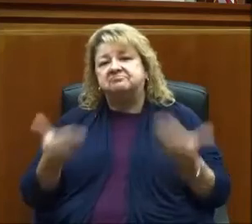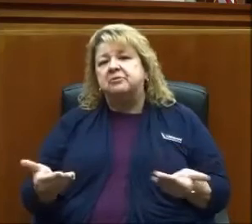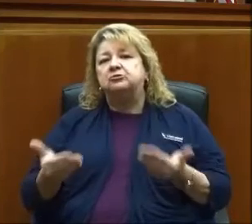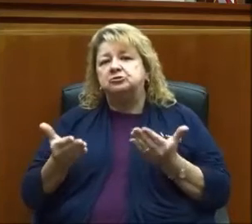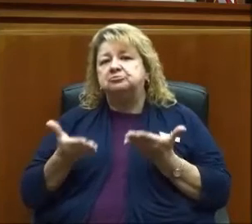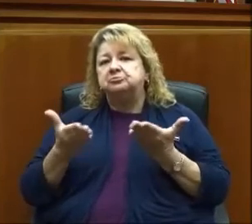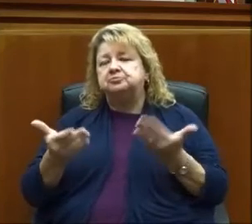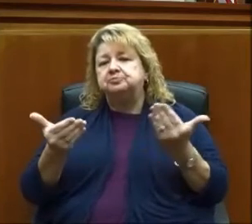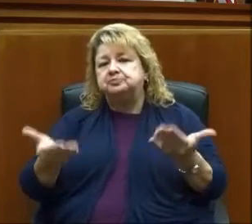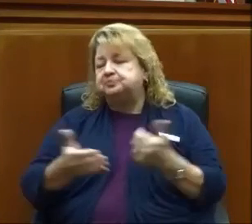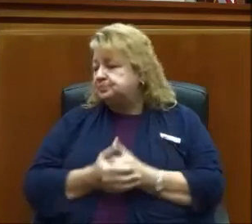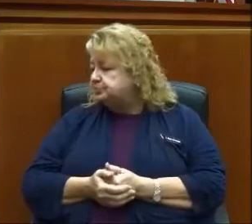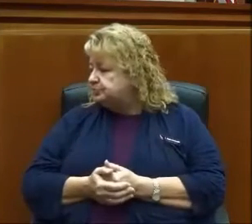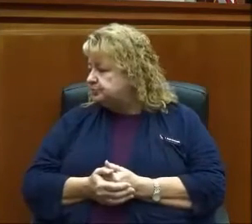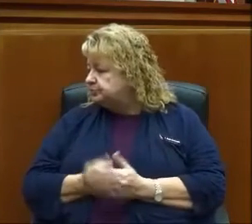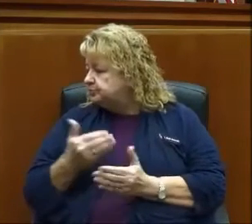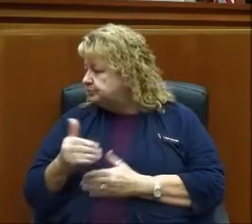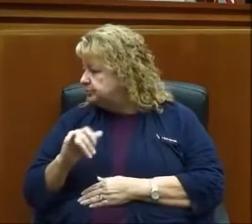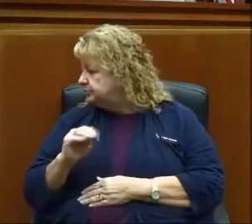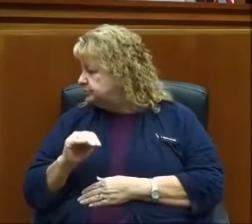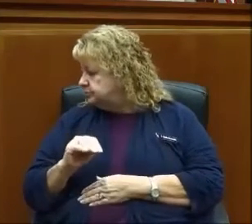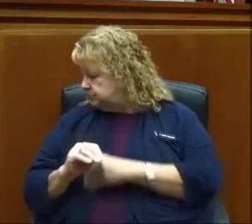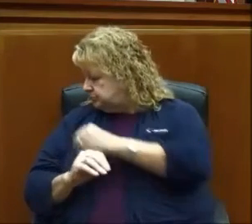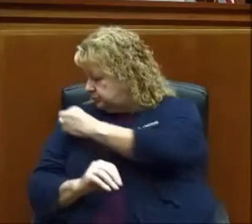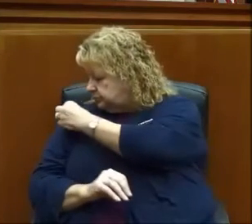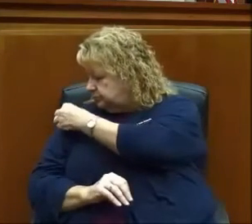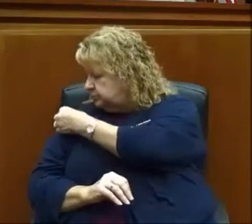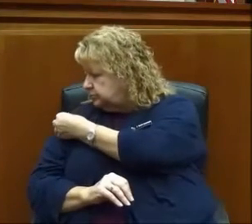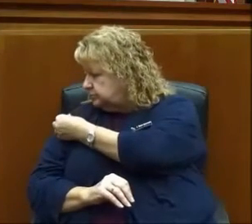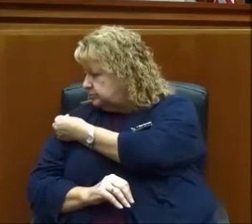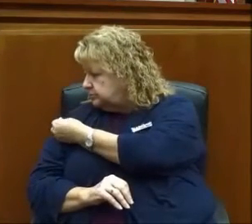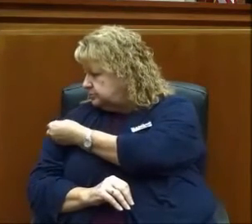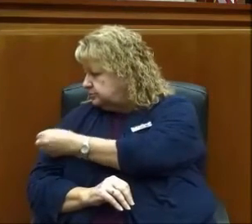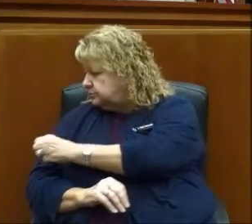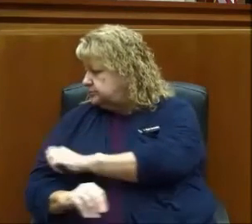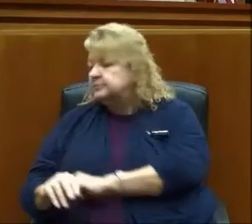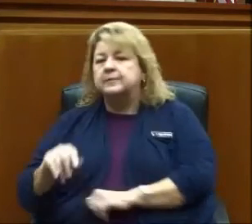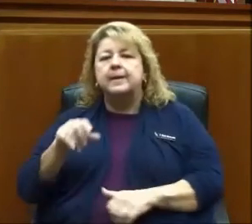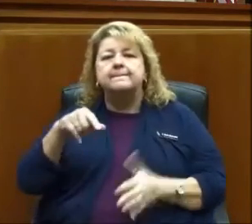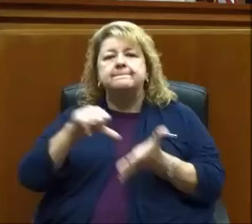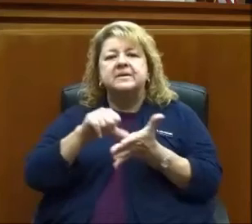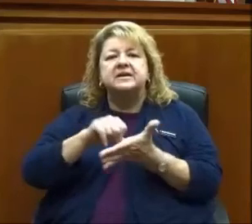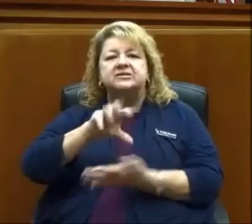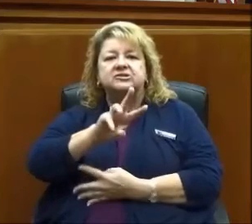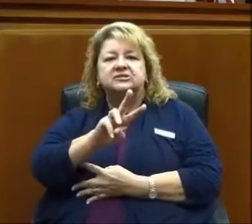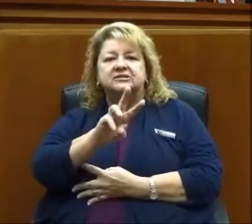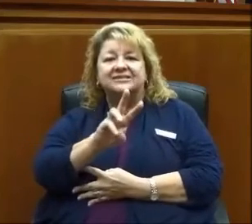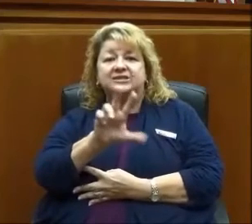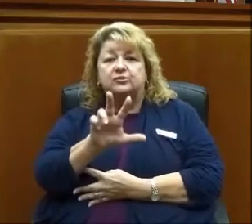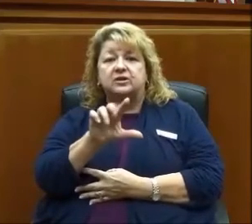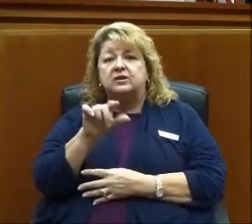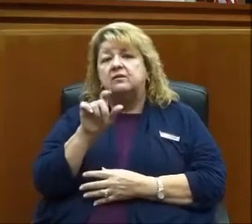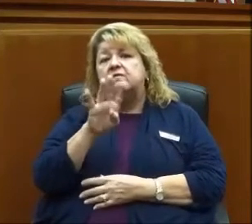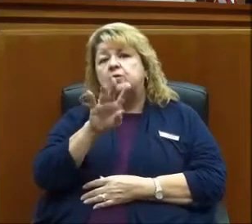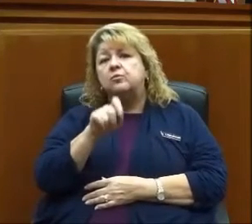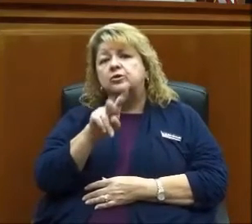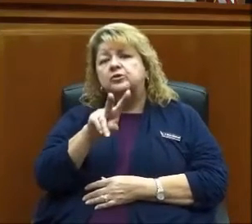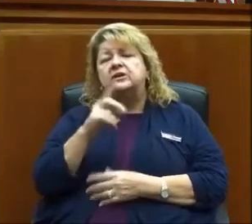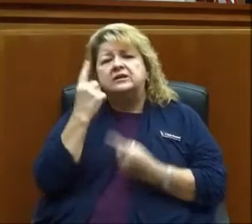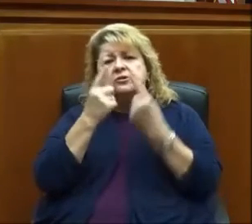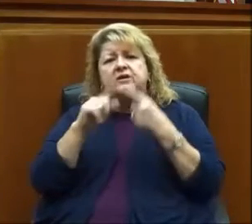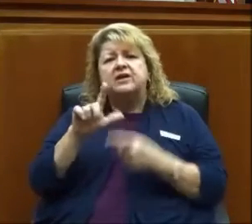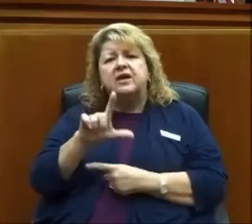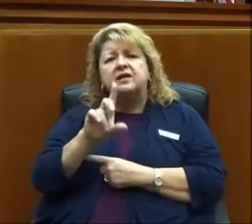please. The next item is on page 63, item 4.2, consideration of the